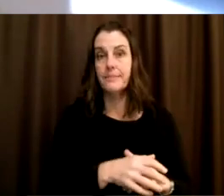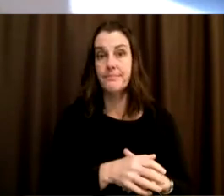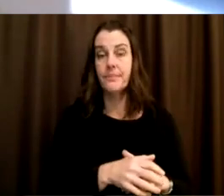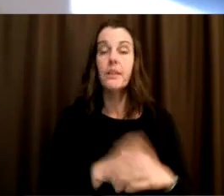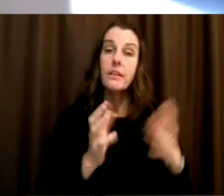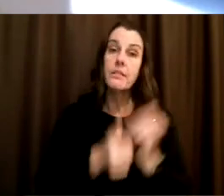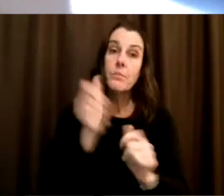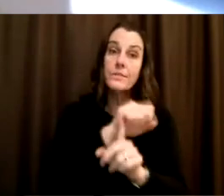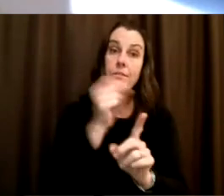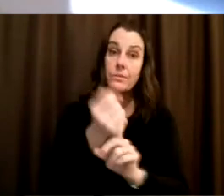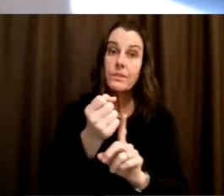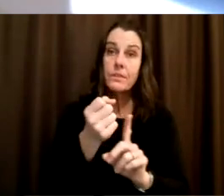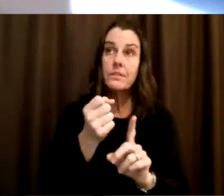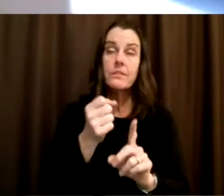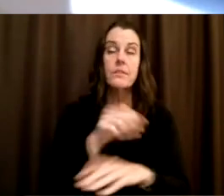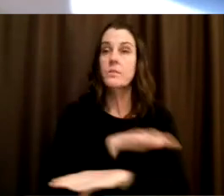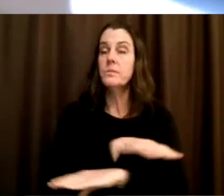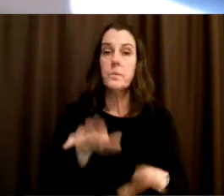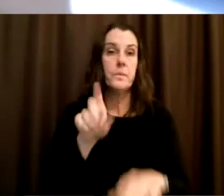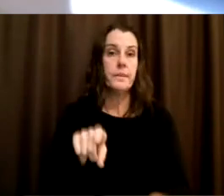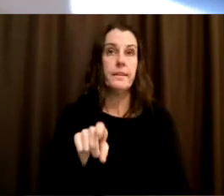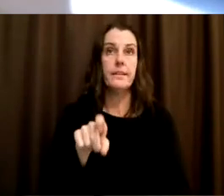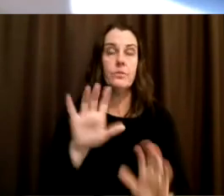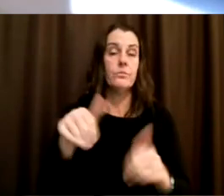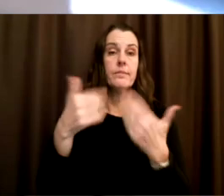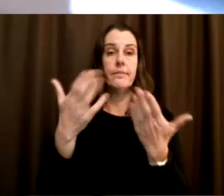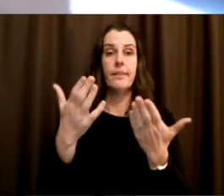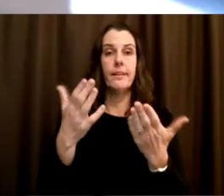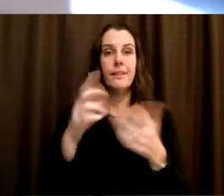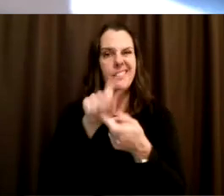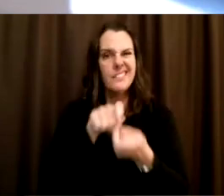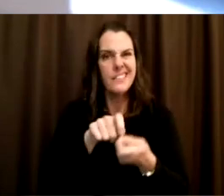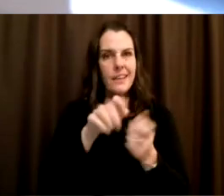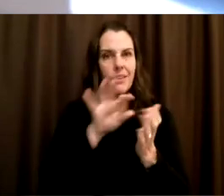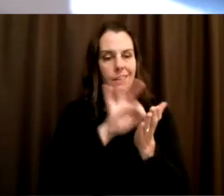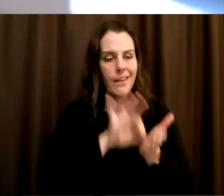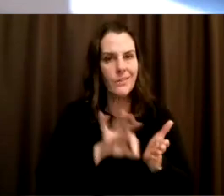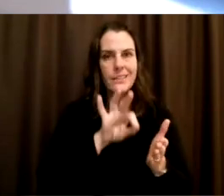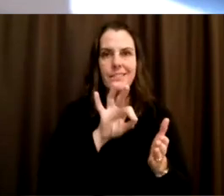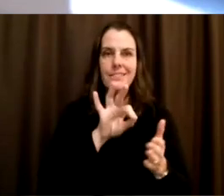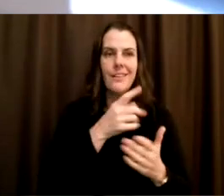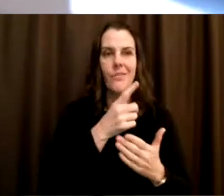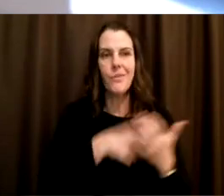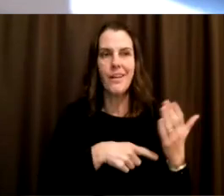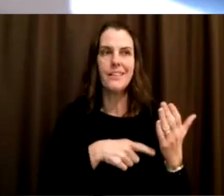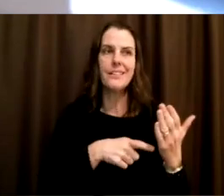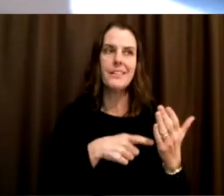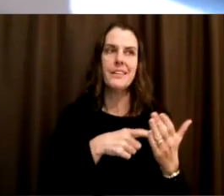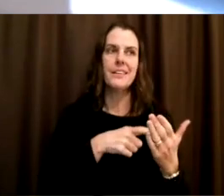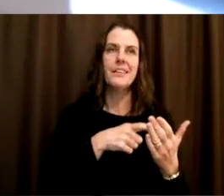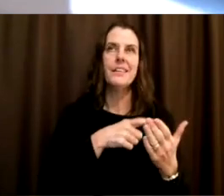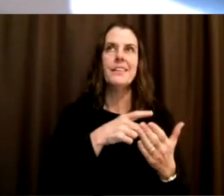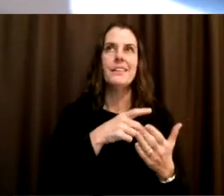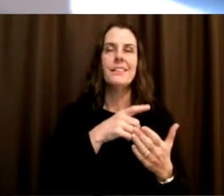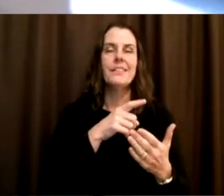most cases, you don't need to provide a detailed accounting of what was in your indirect